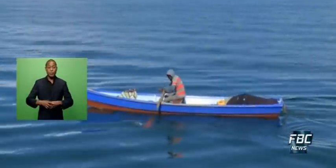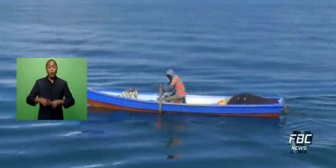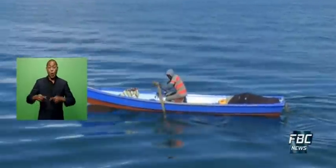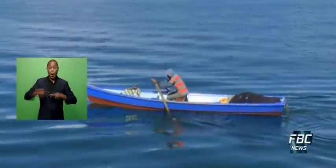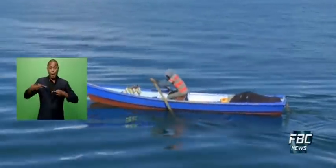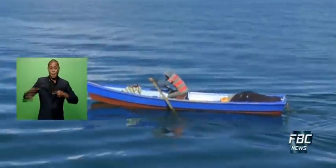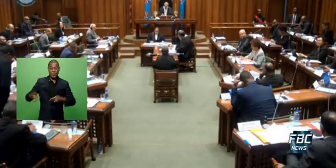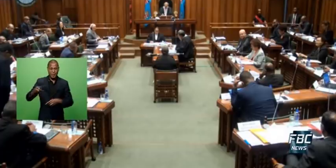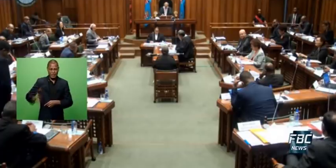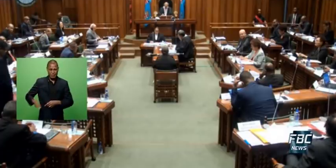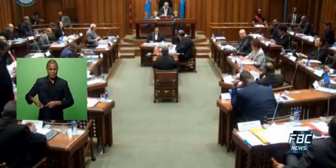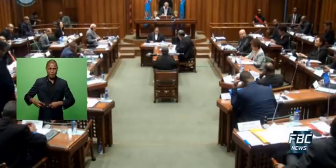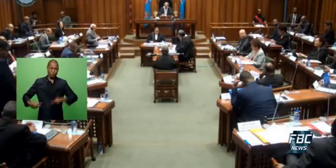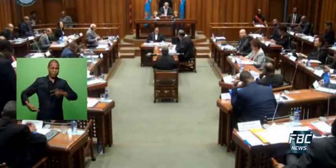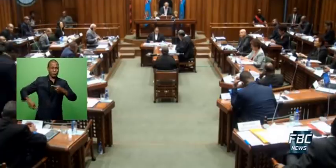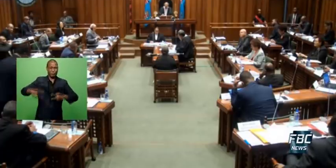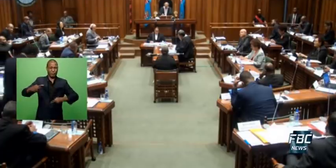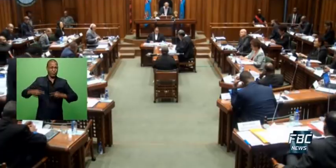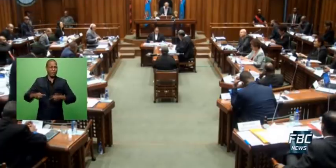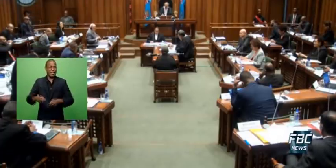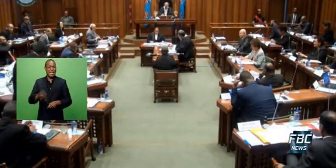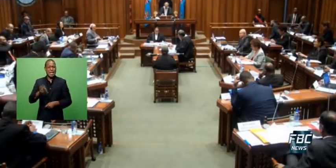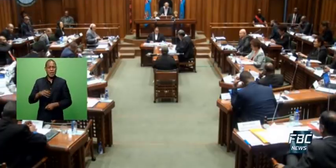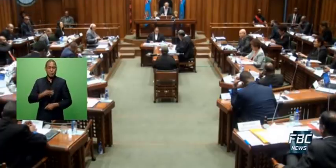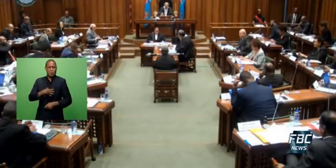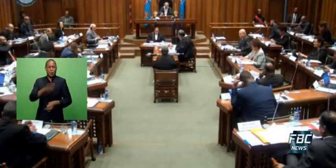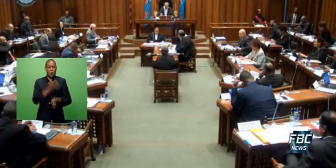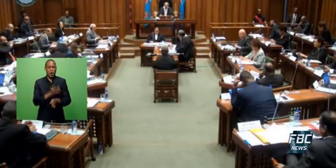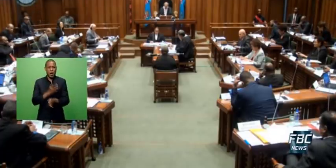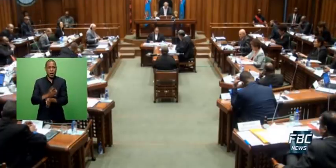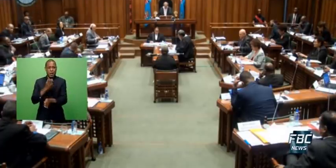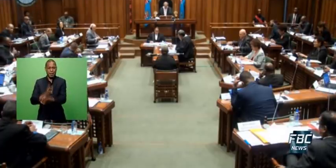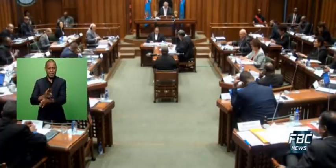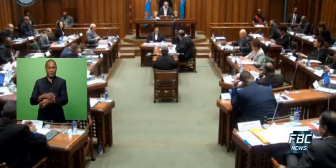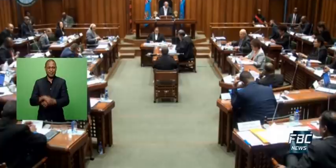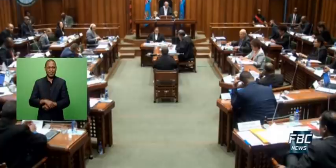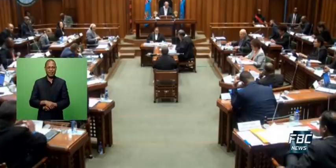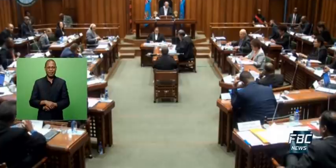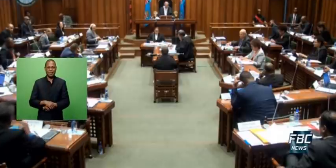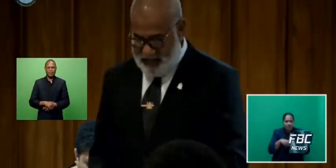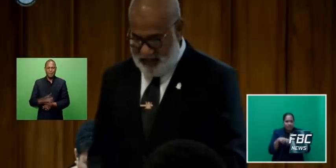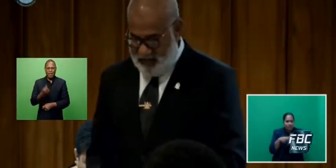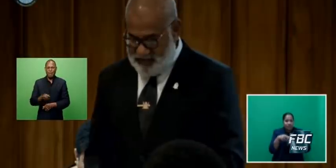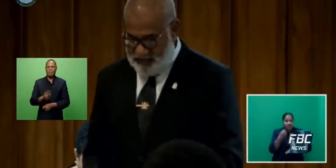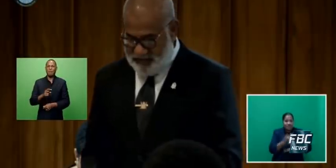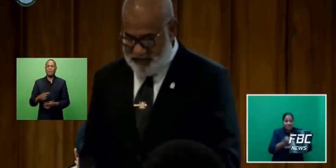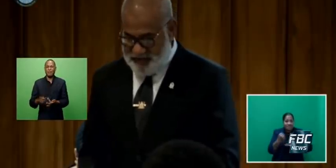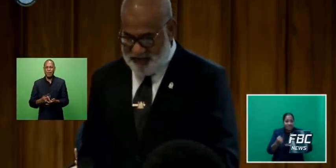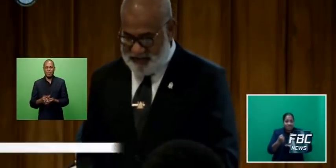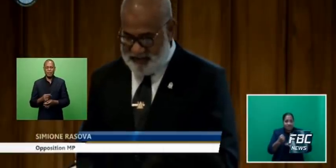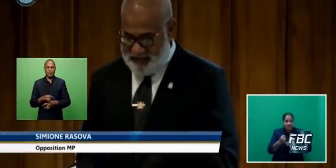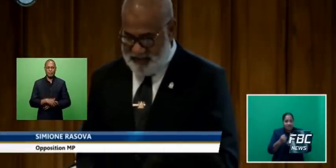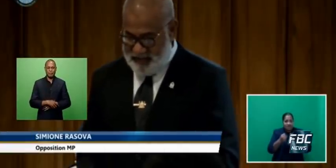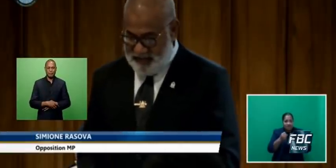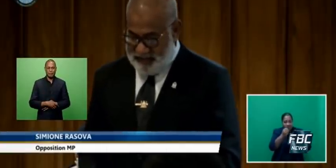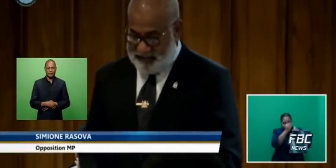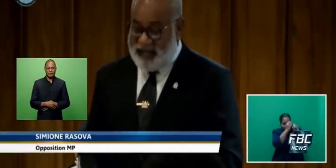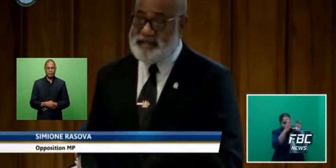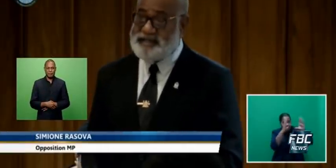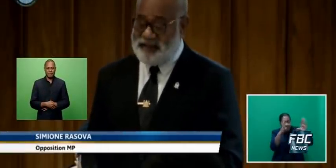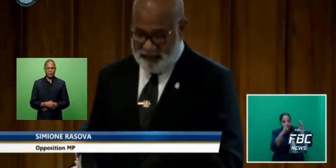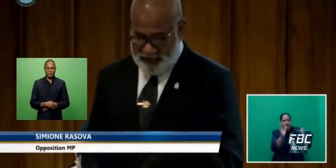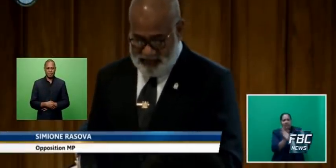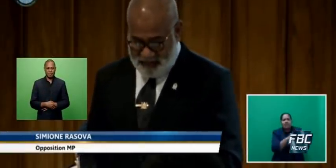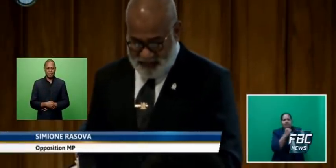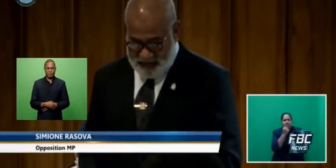members argue the policy needs more work. This would improve Fiji's government's vision and also to ensure that